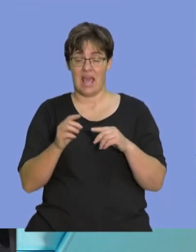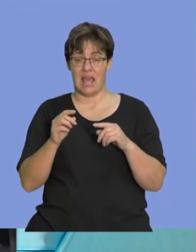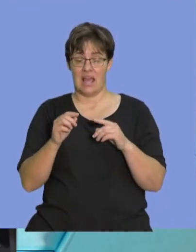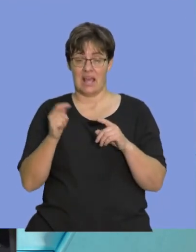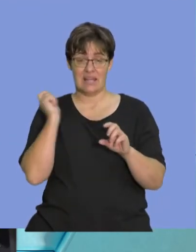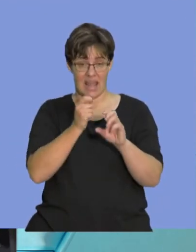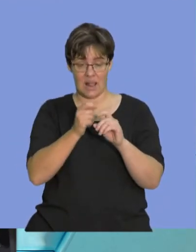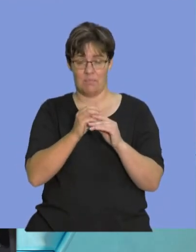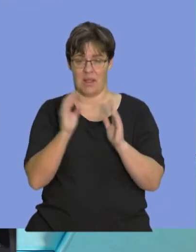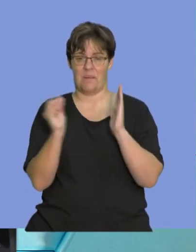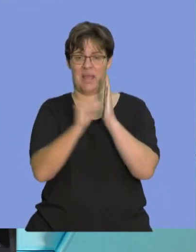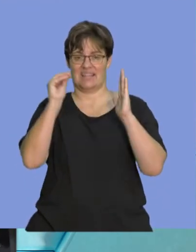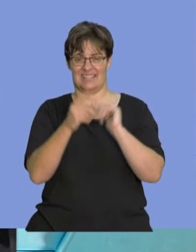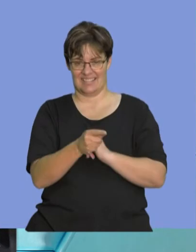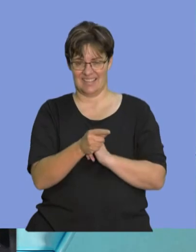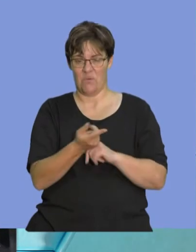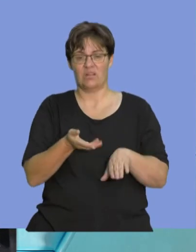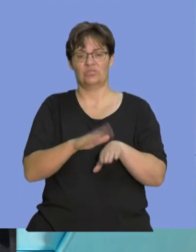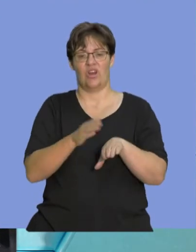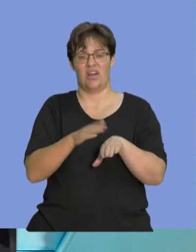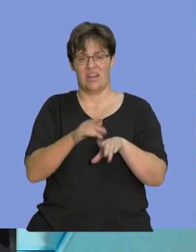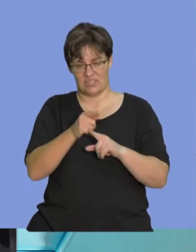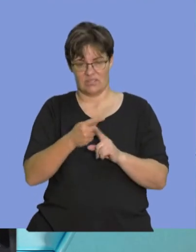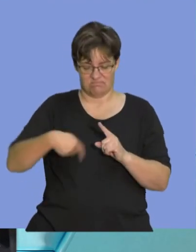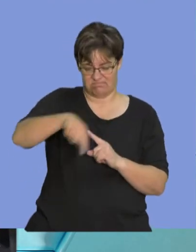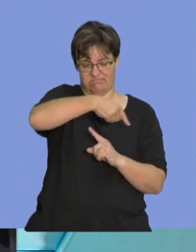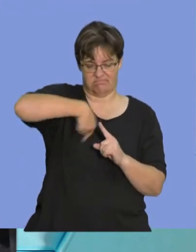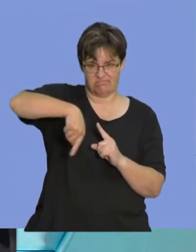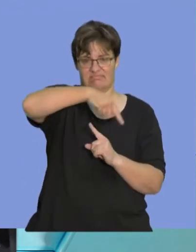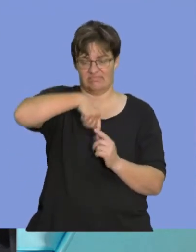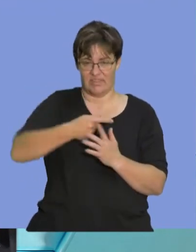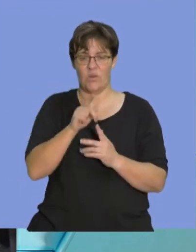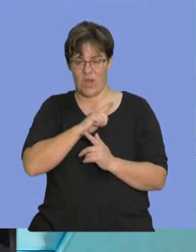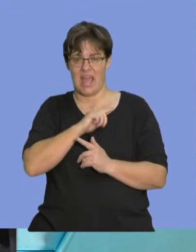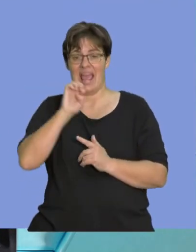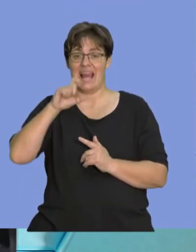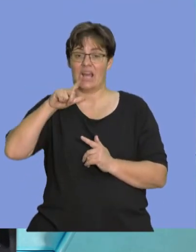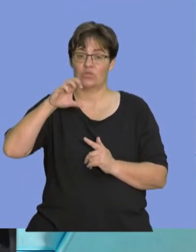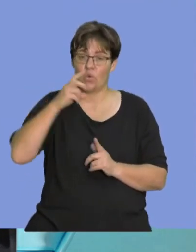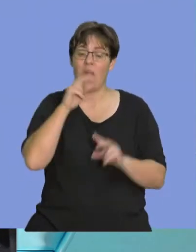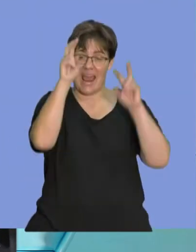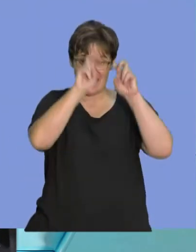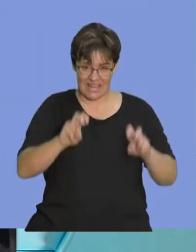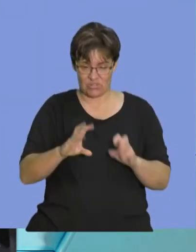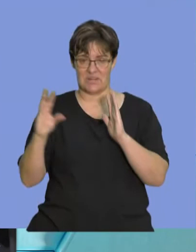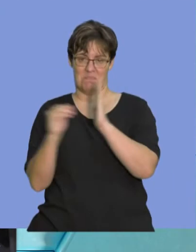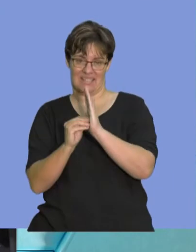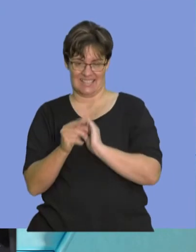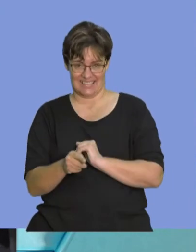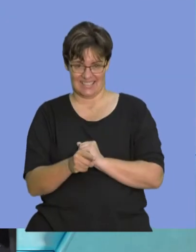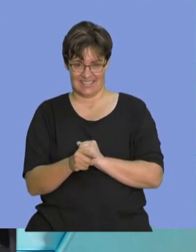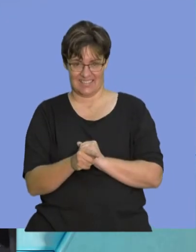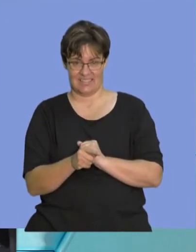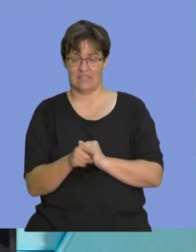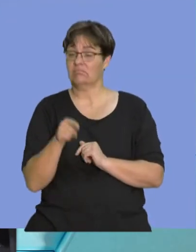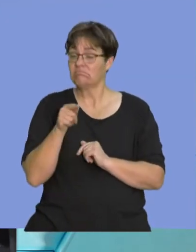So that nail becomes a magnet while charge is flowing through it. Hence, we call it an electromagnet. So that nail